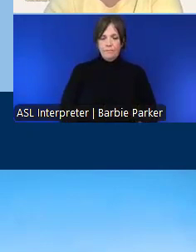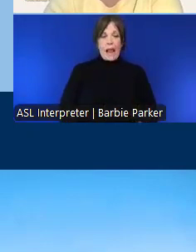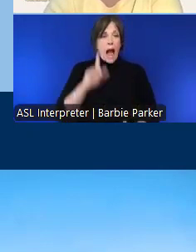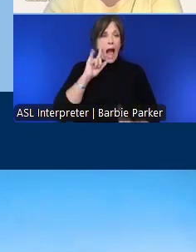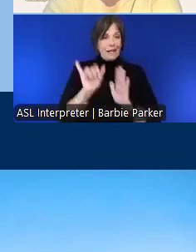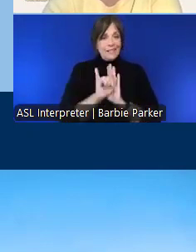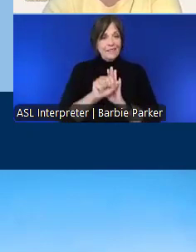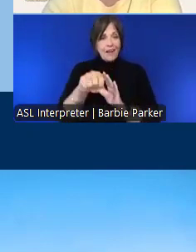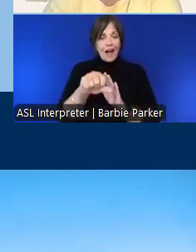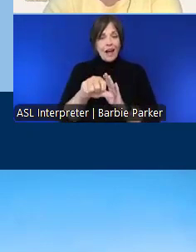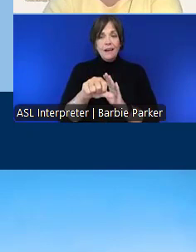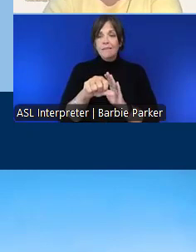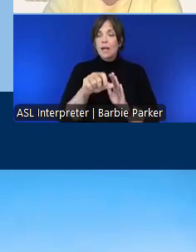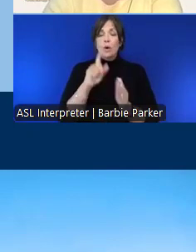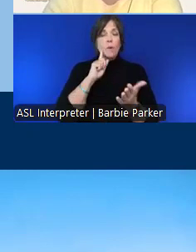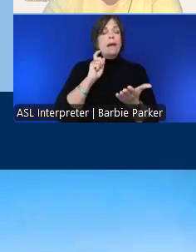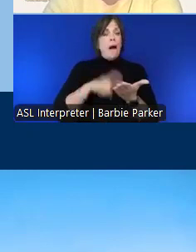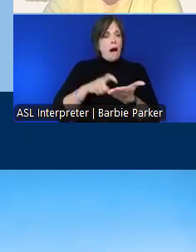identify other ways